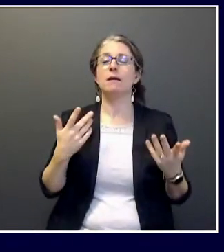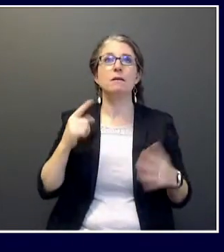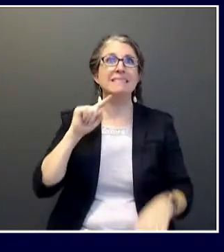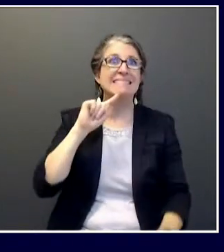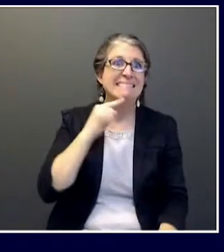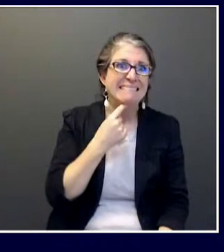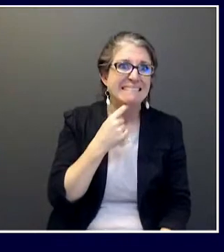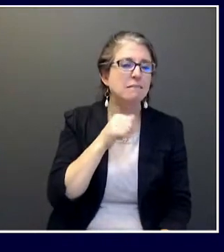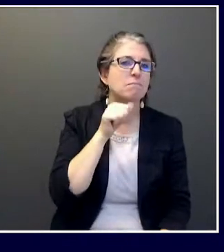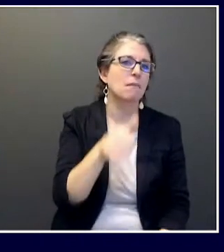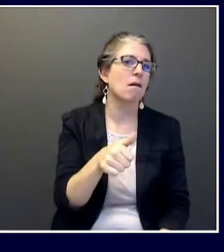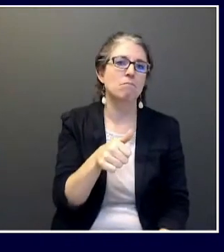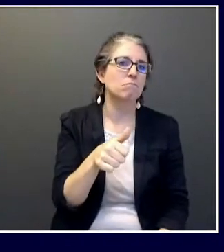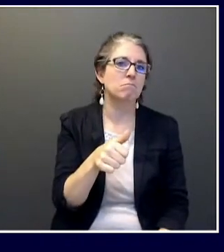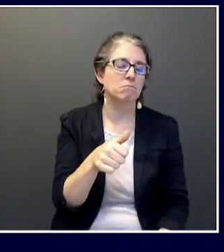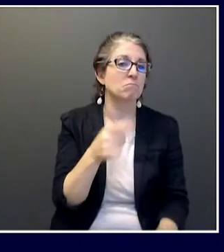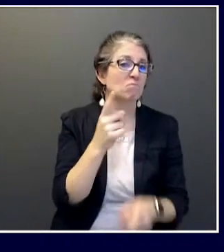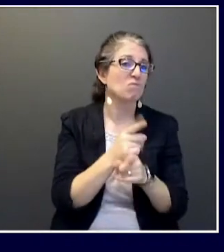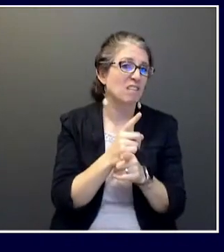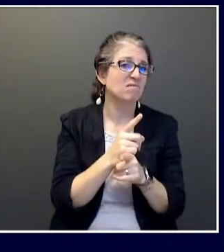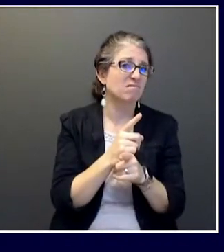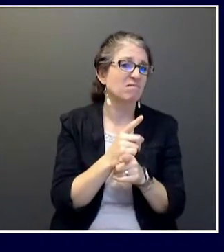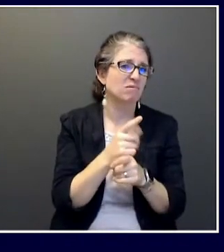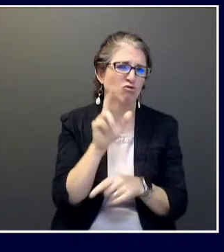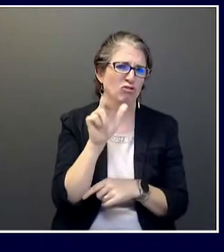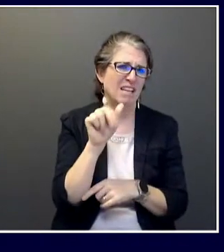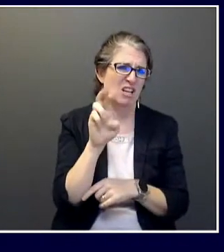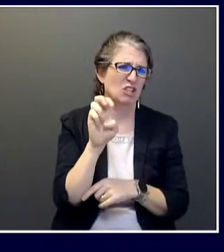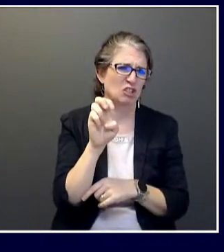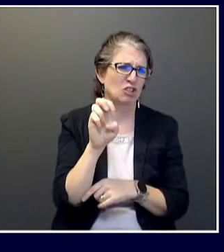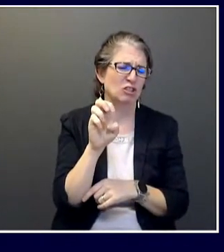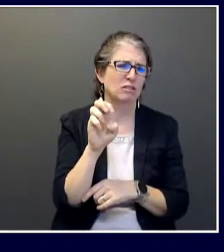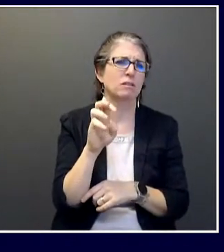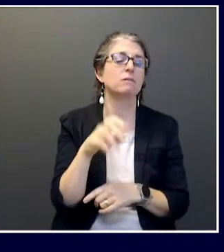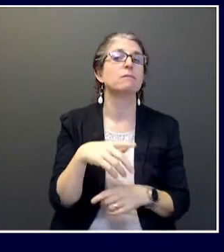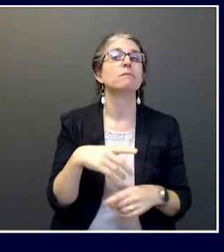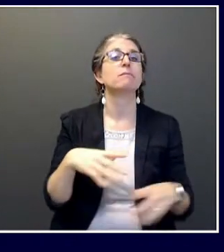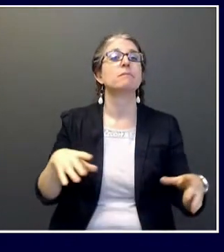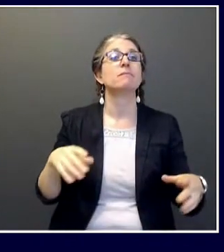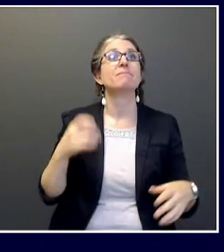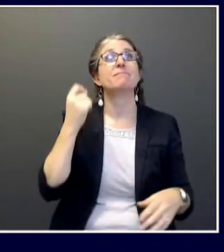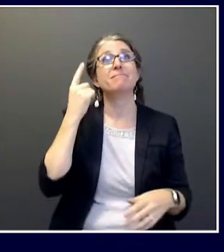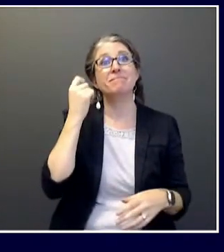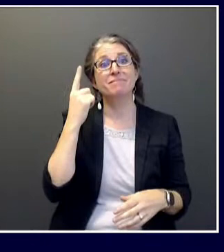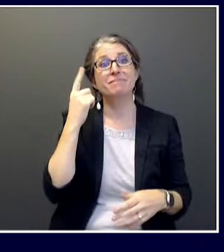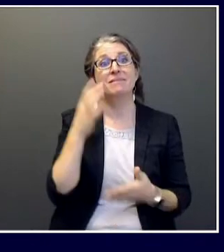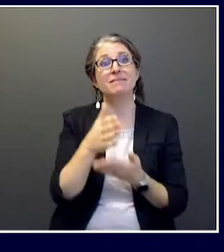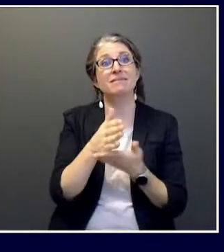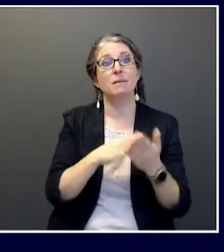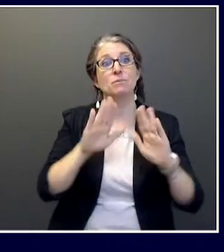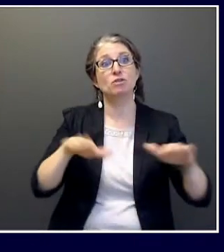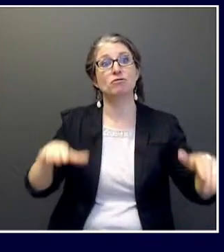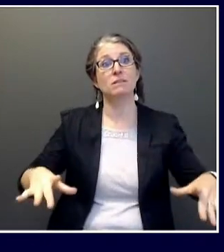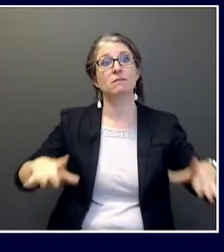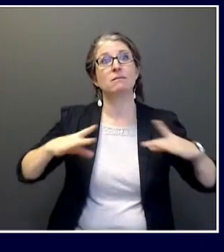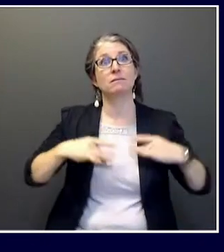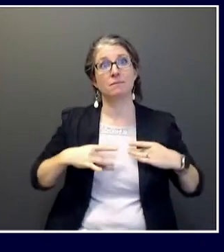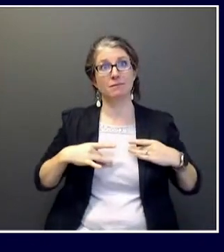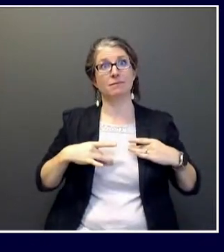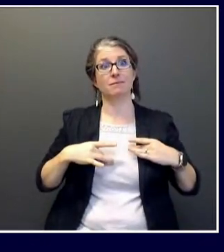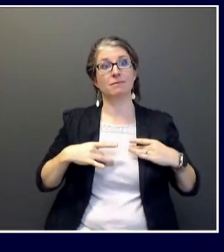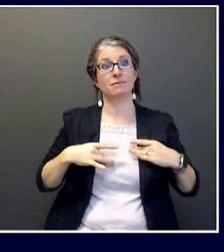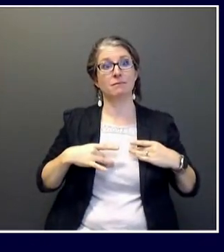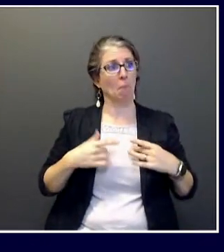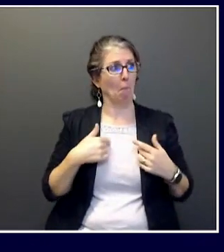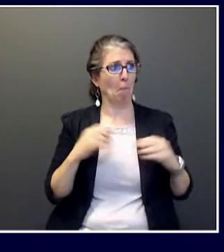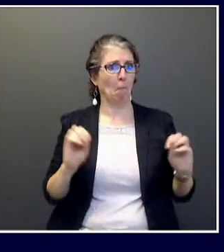holidays, we've got kids interacting with their grandparents. We want those interactions to be as safe as possible. One of the ways to achieve